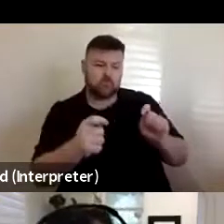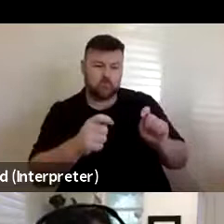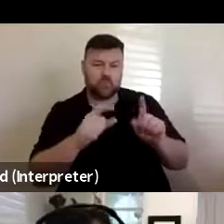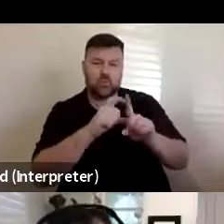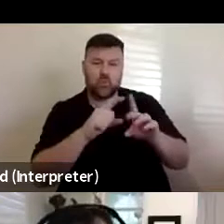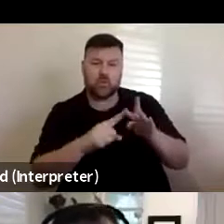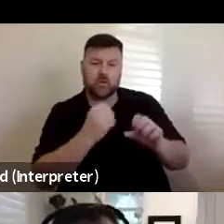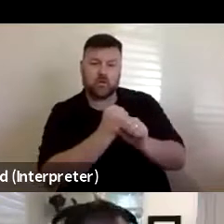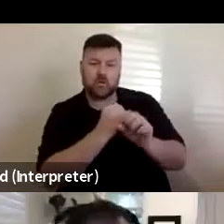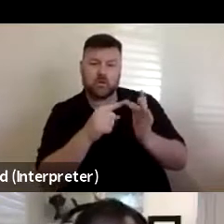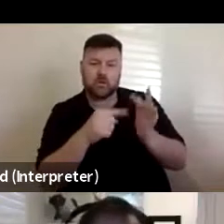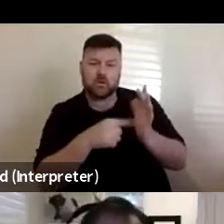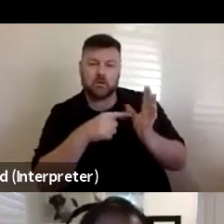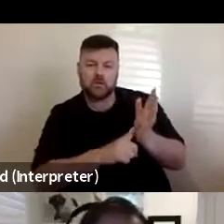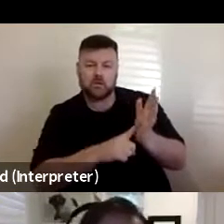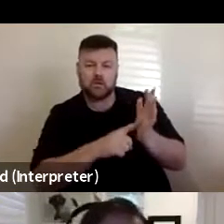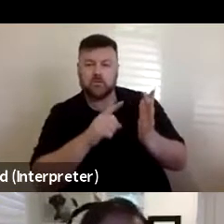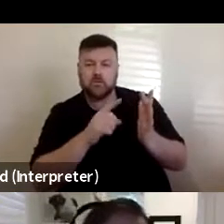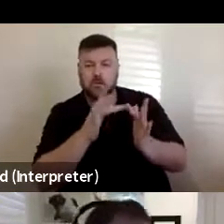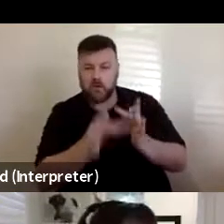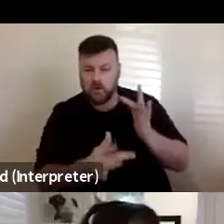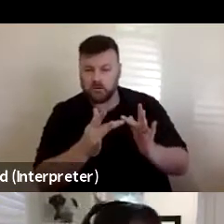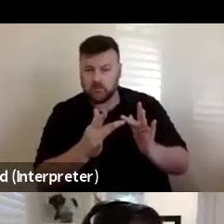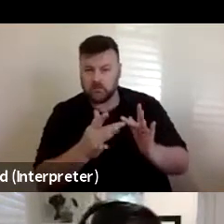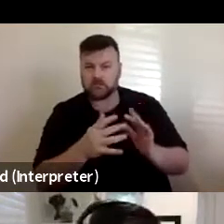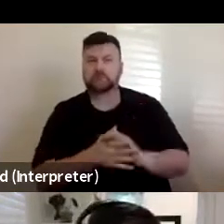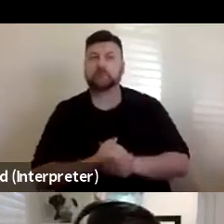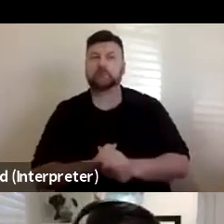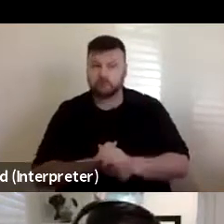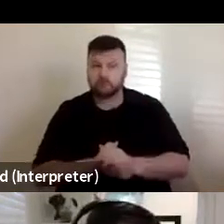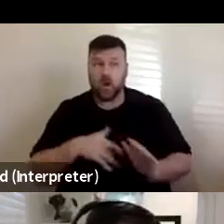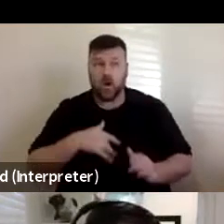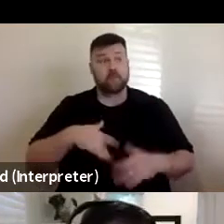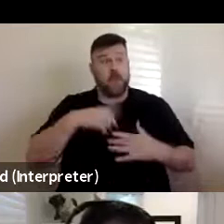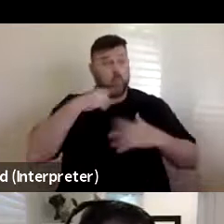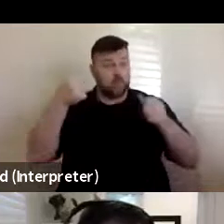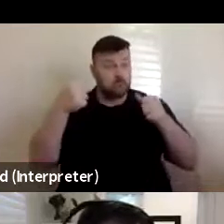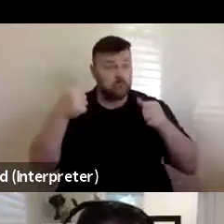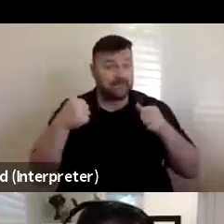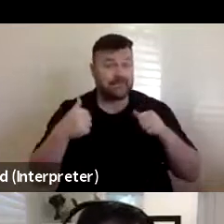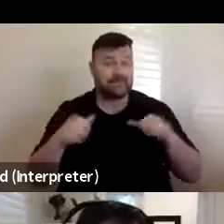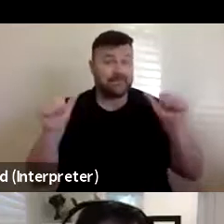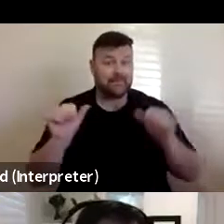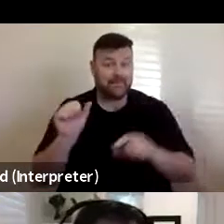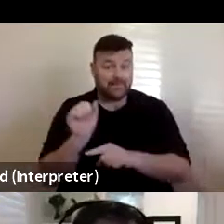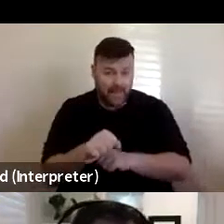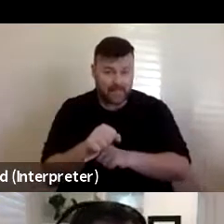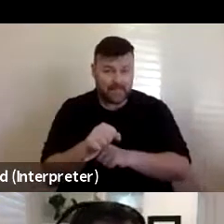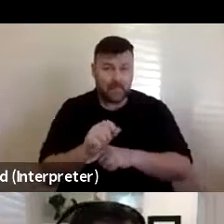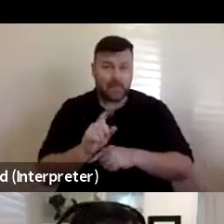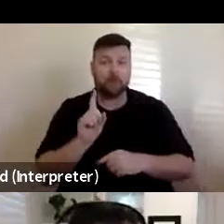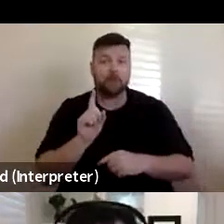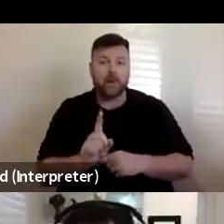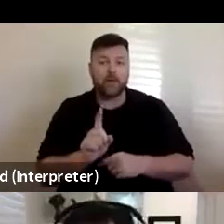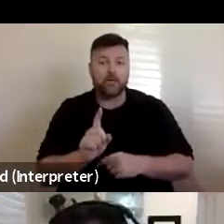like? And so whilst we've achieved that, that doesn't obviously then continue when